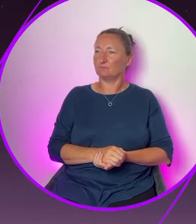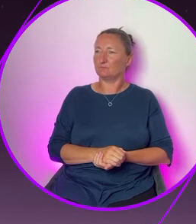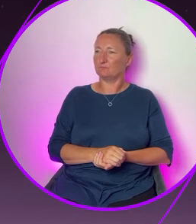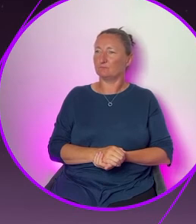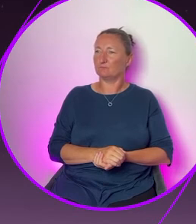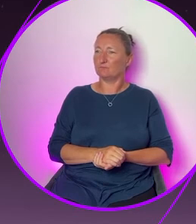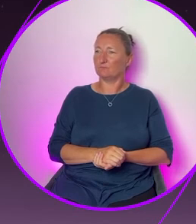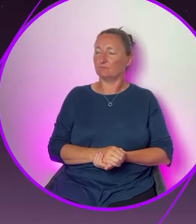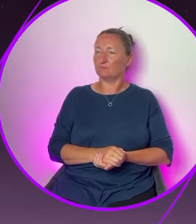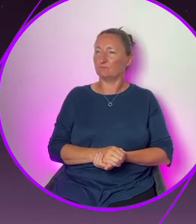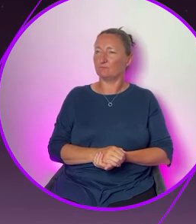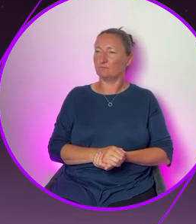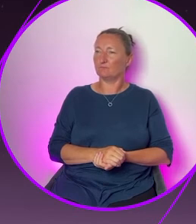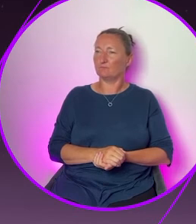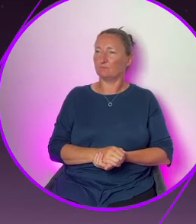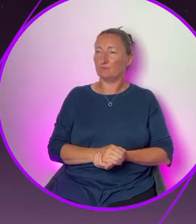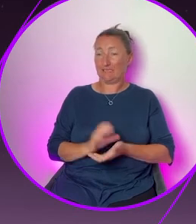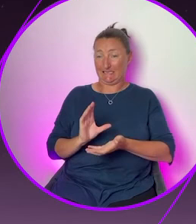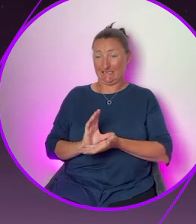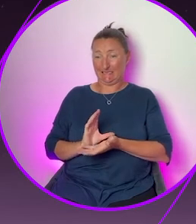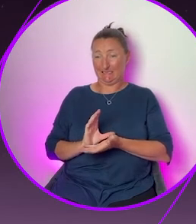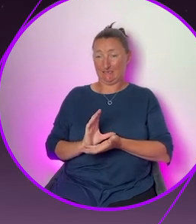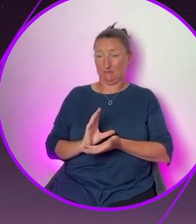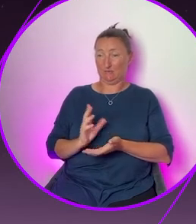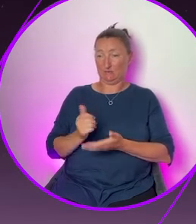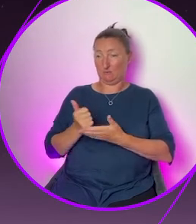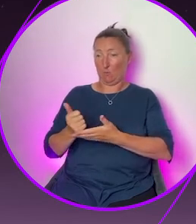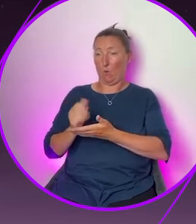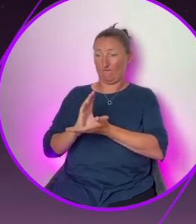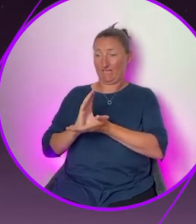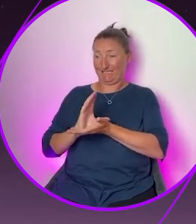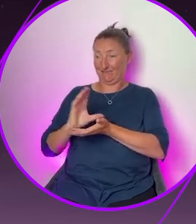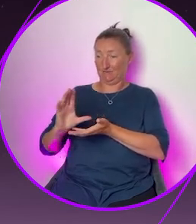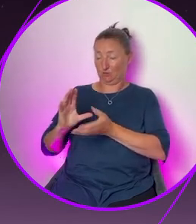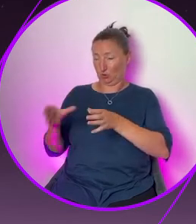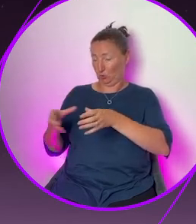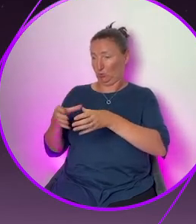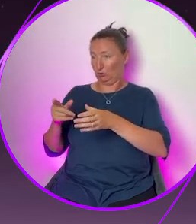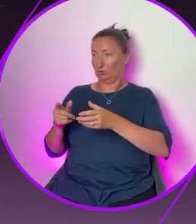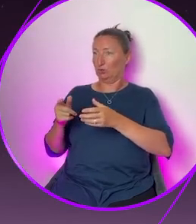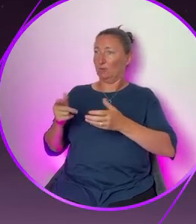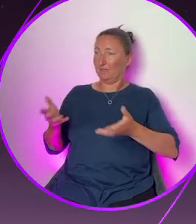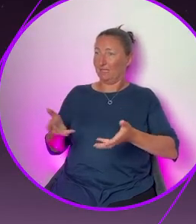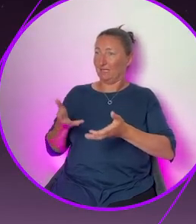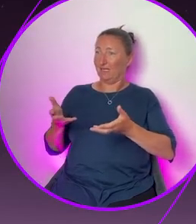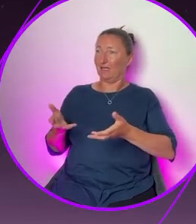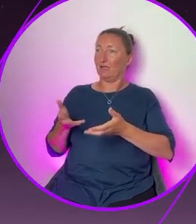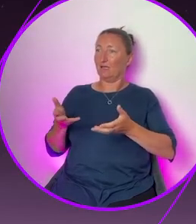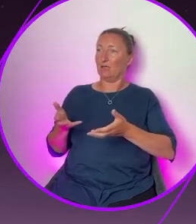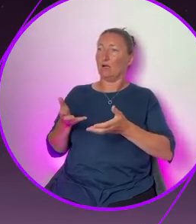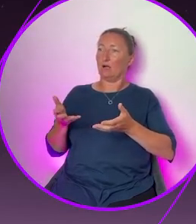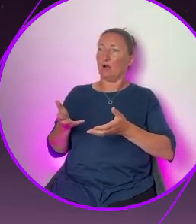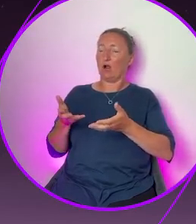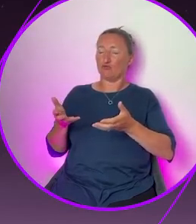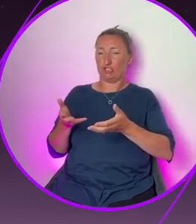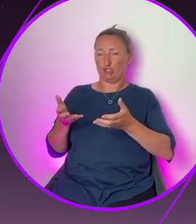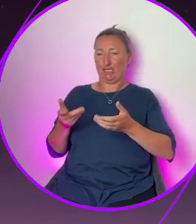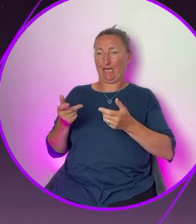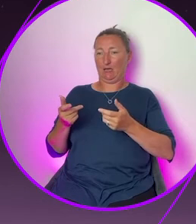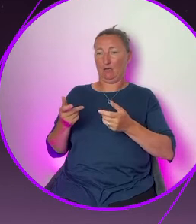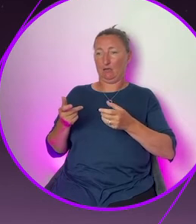feel that institutional support has expanded artistic practice online, or more insisted on a small canon and set of